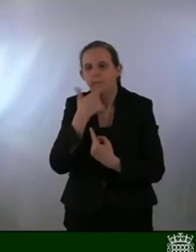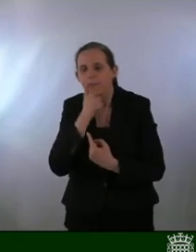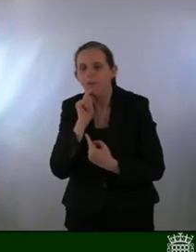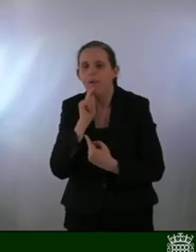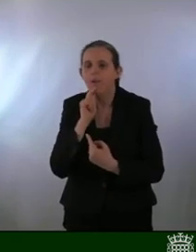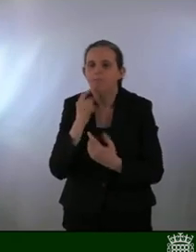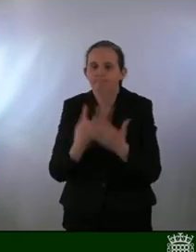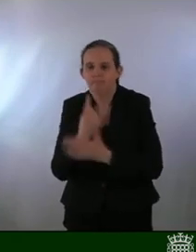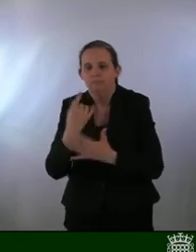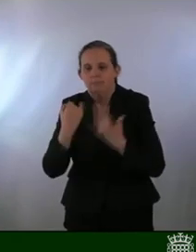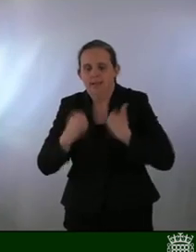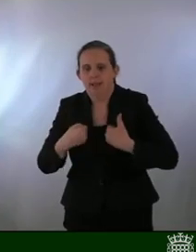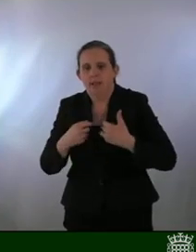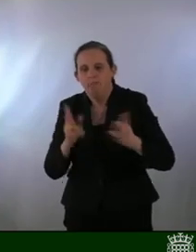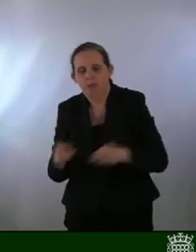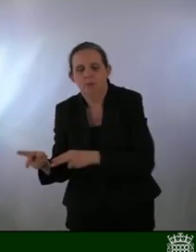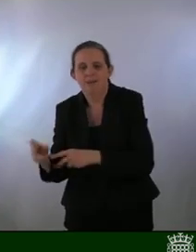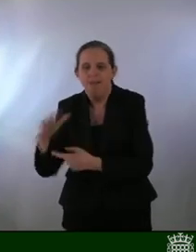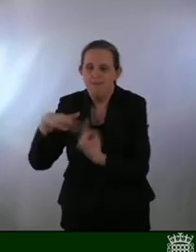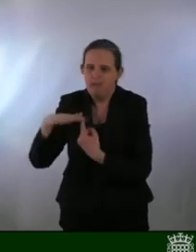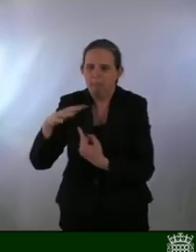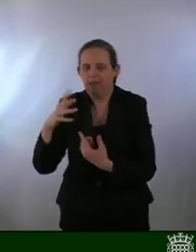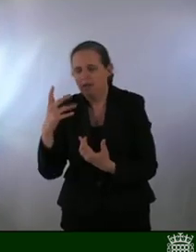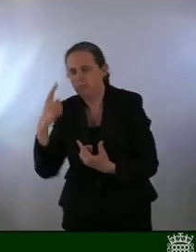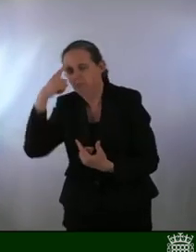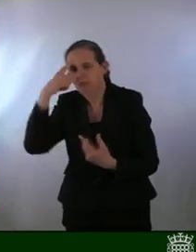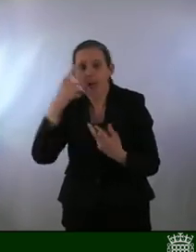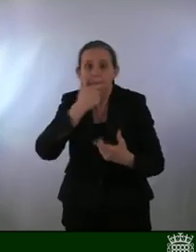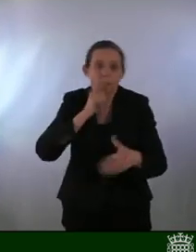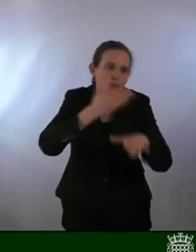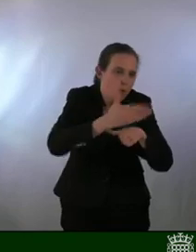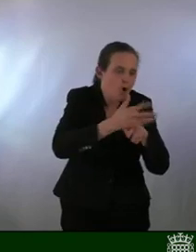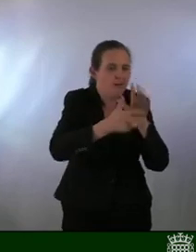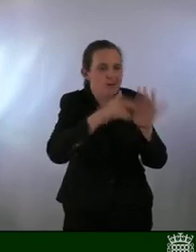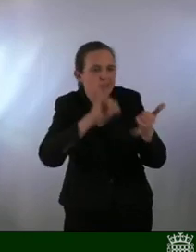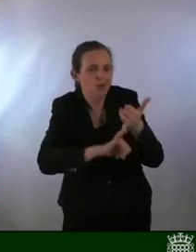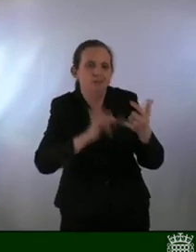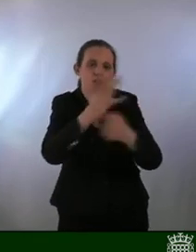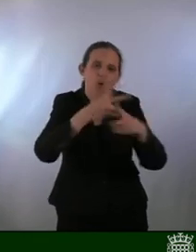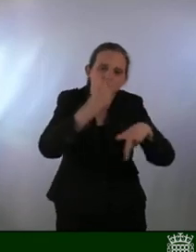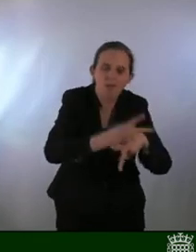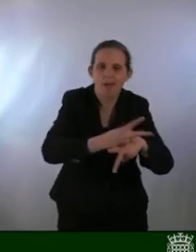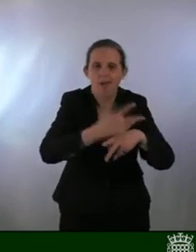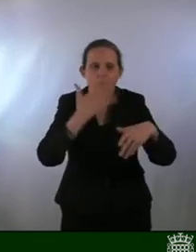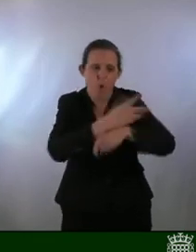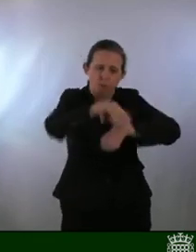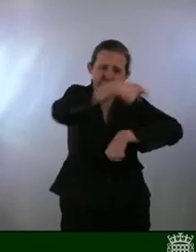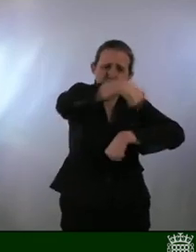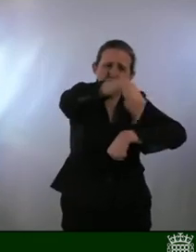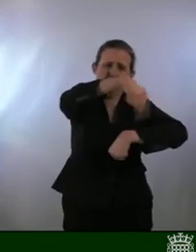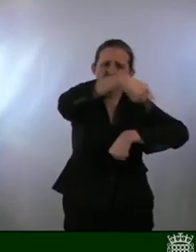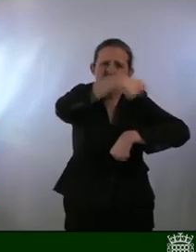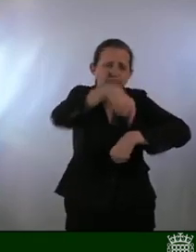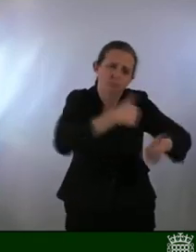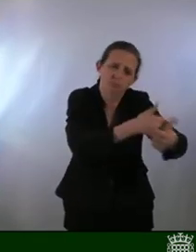tribute to the workers in the NHS working around the clock, and also those workers in social care. After a decade of austerity,